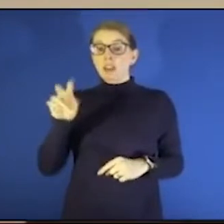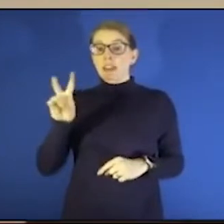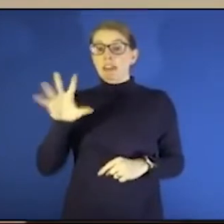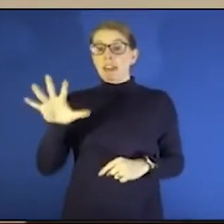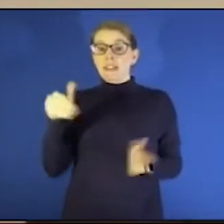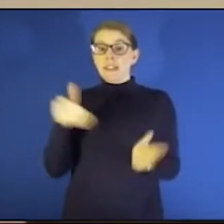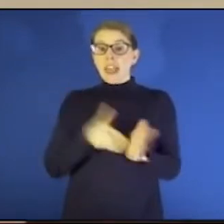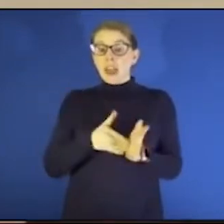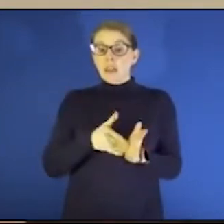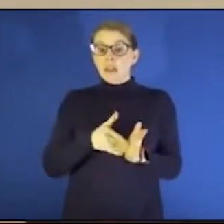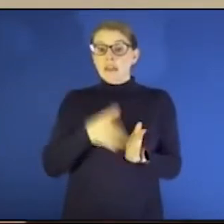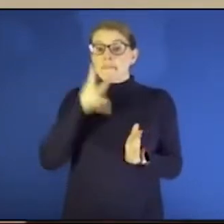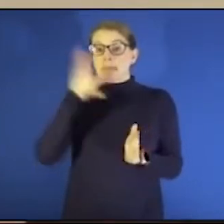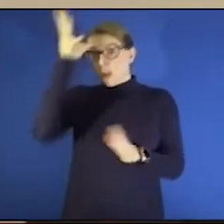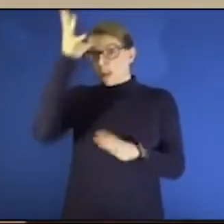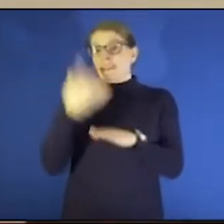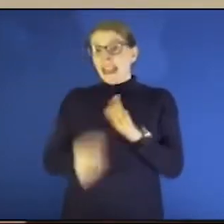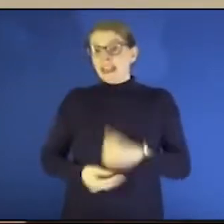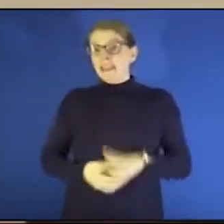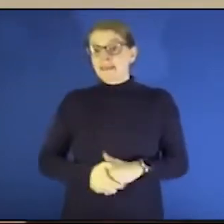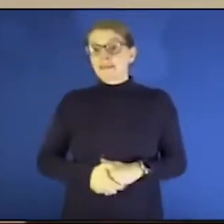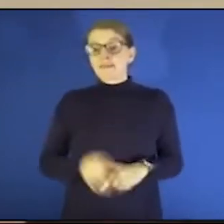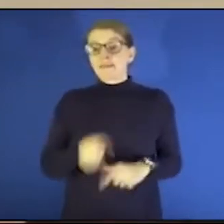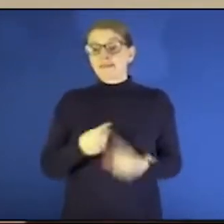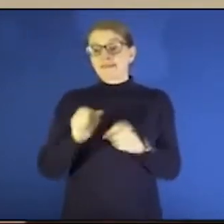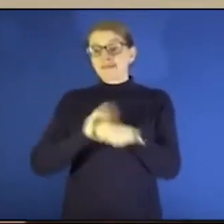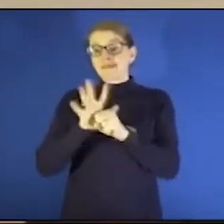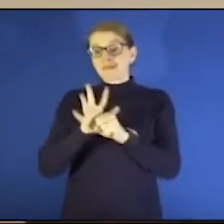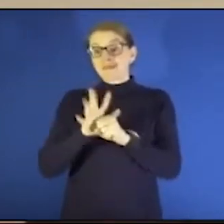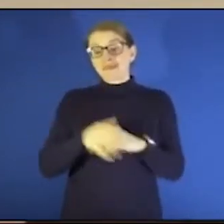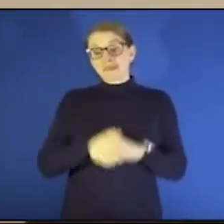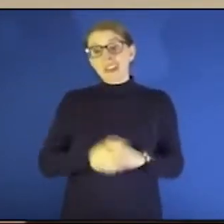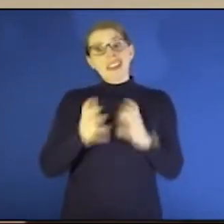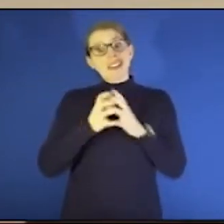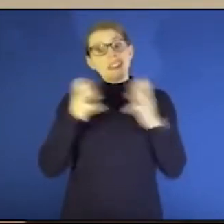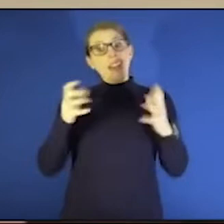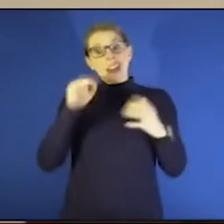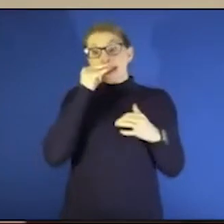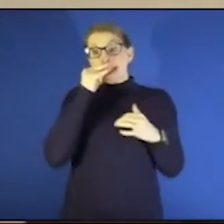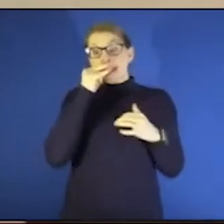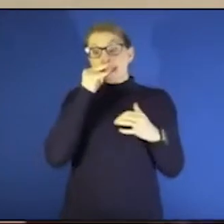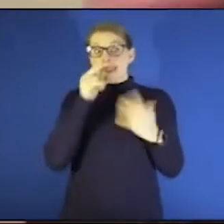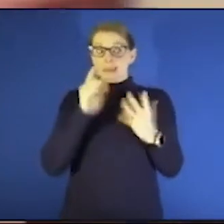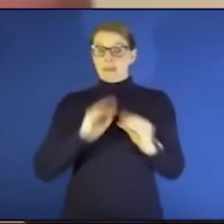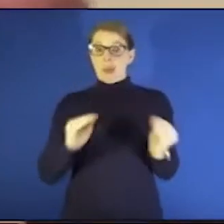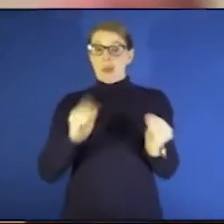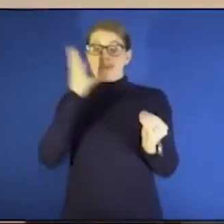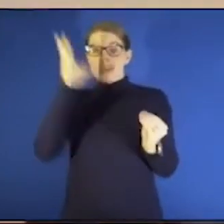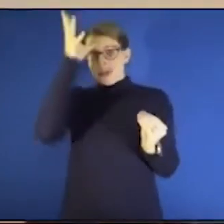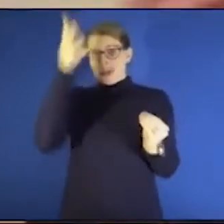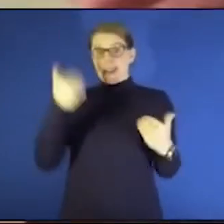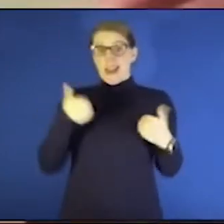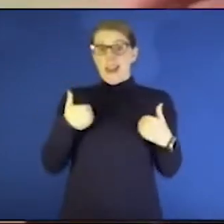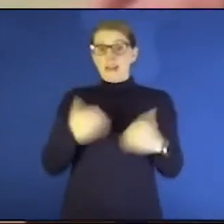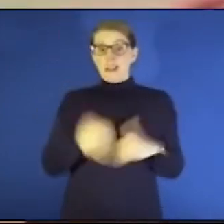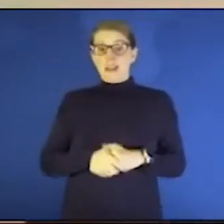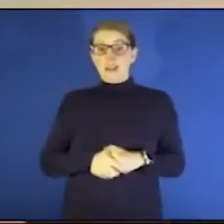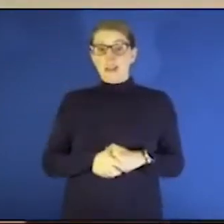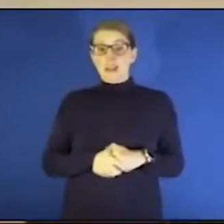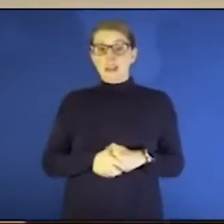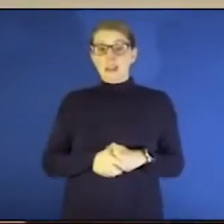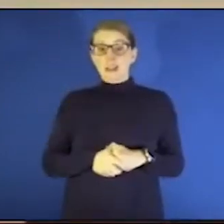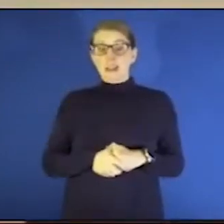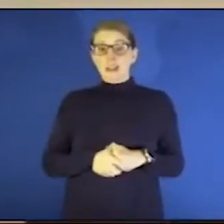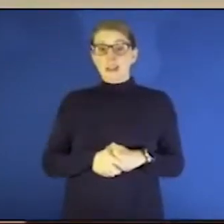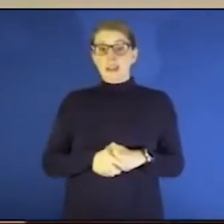parents have died. And that's a lot of kids who are running around who don't have parents. I'm starting to see the effect of that just on the family system. If